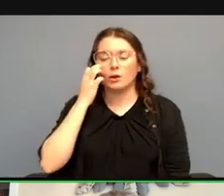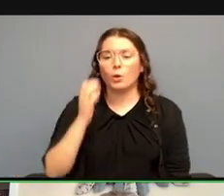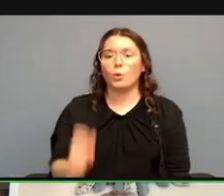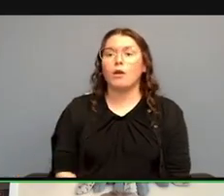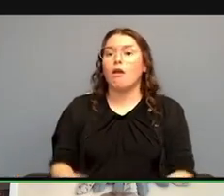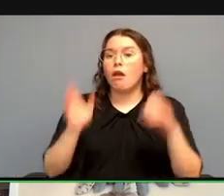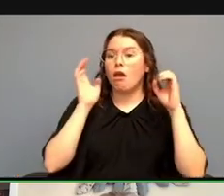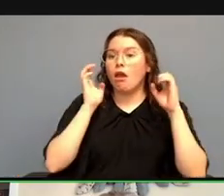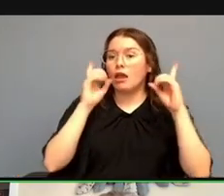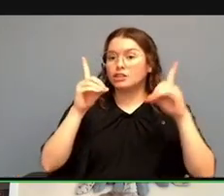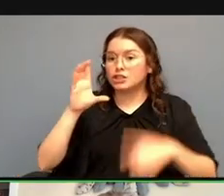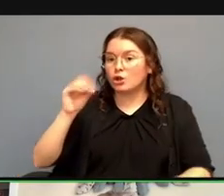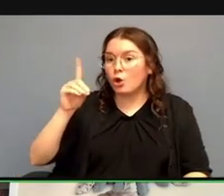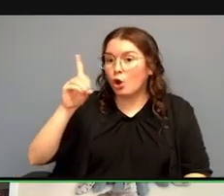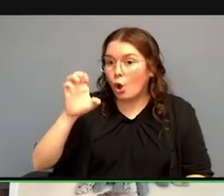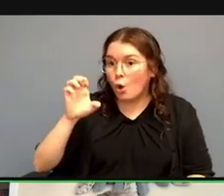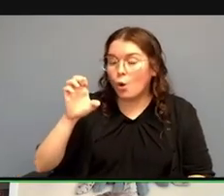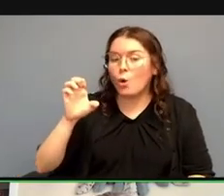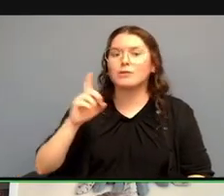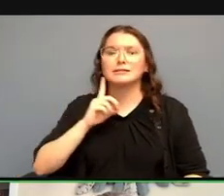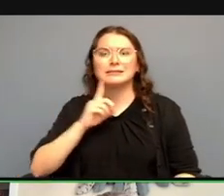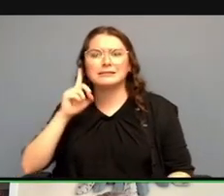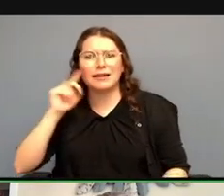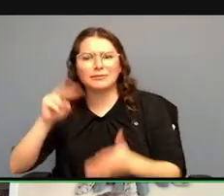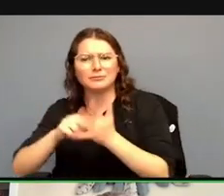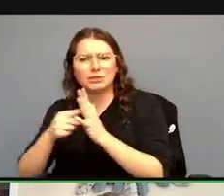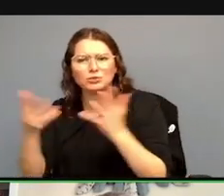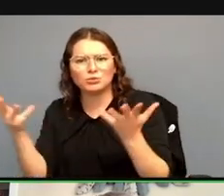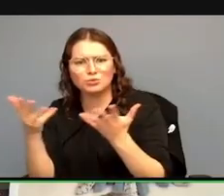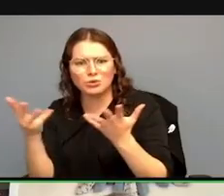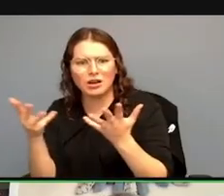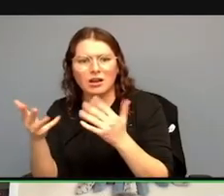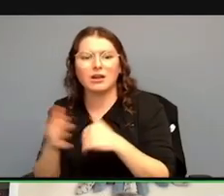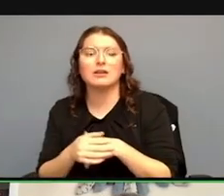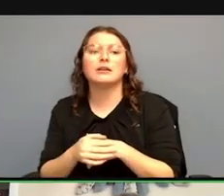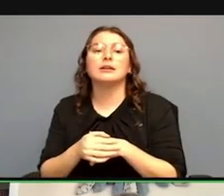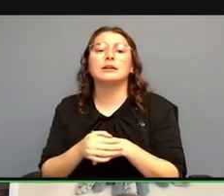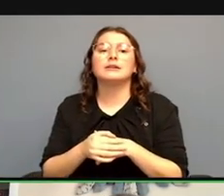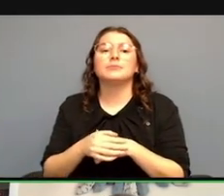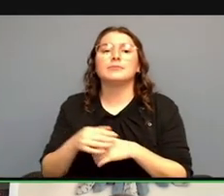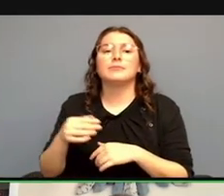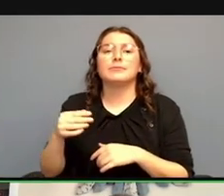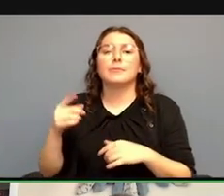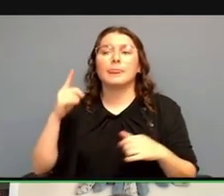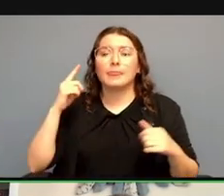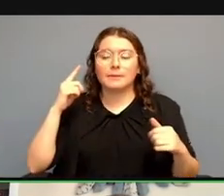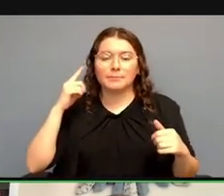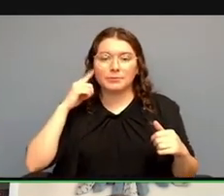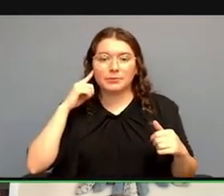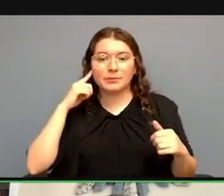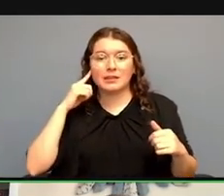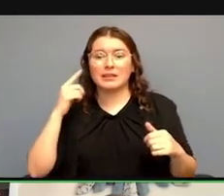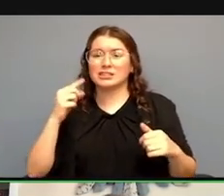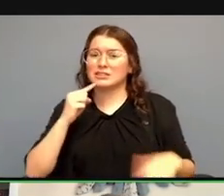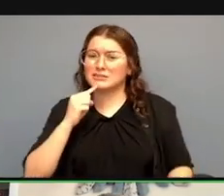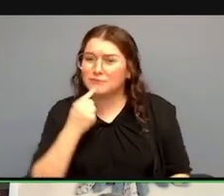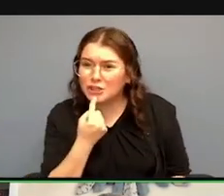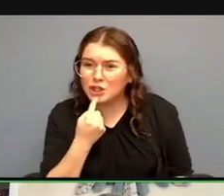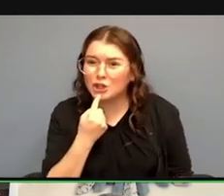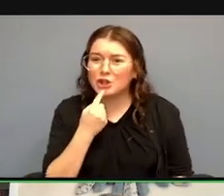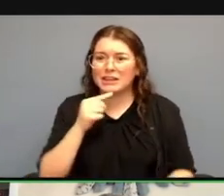defines deafness as a hearing impairment that is so severe that the child is impaired in